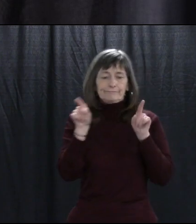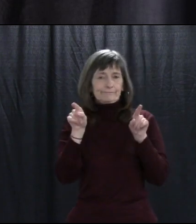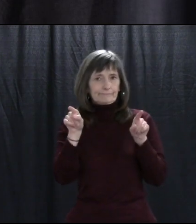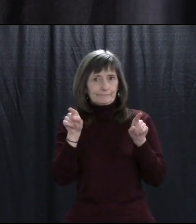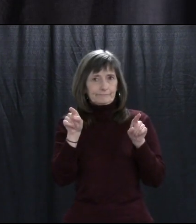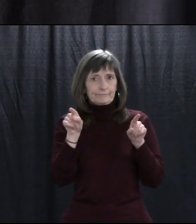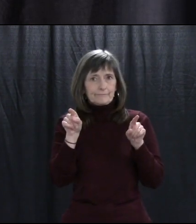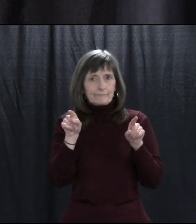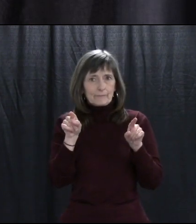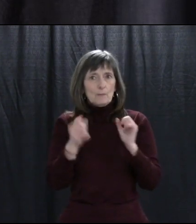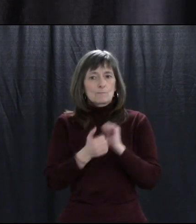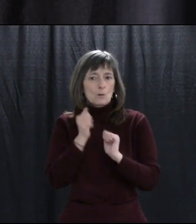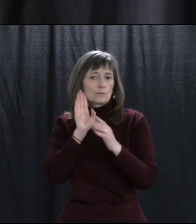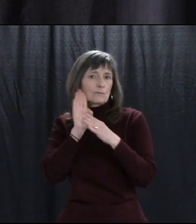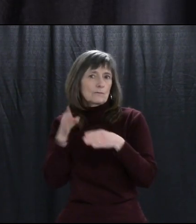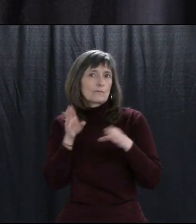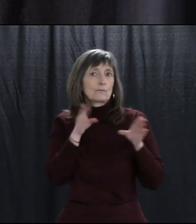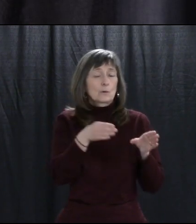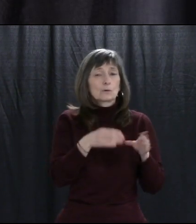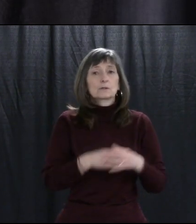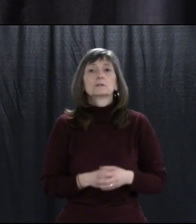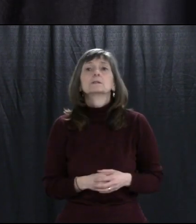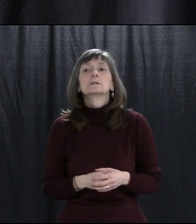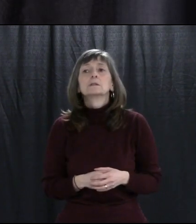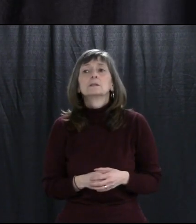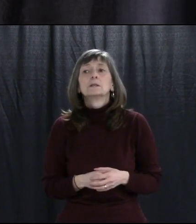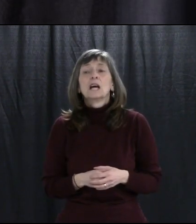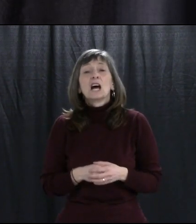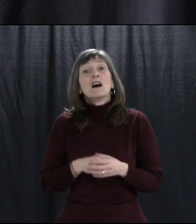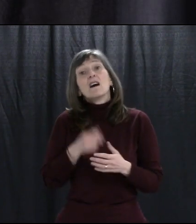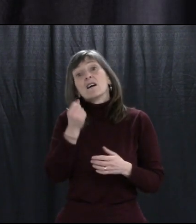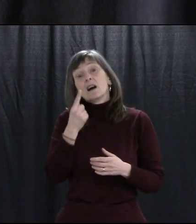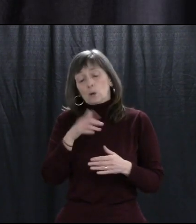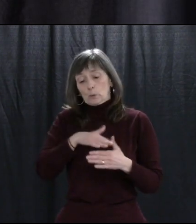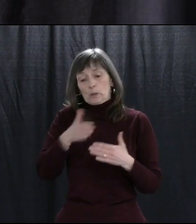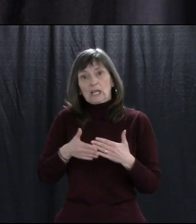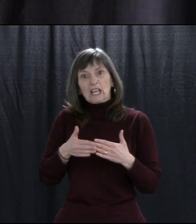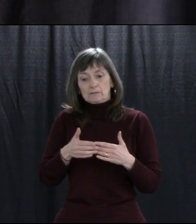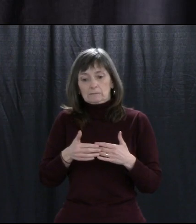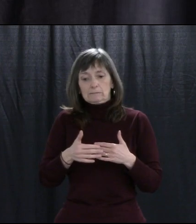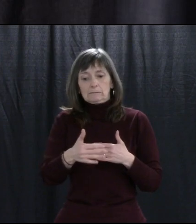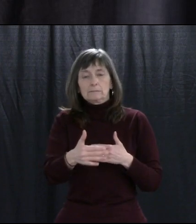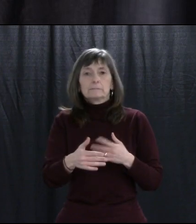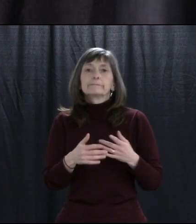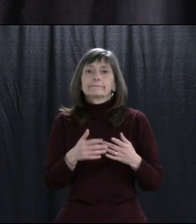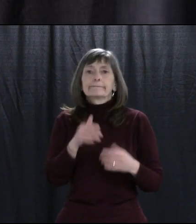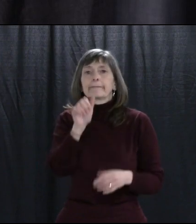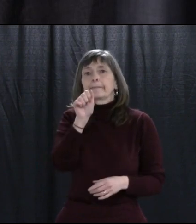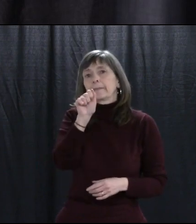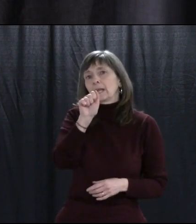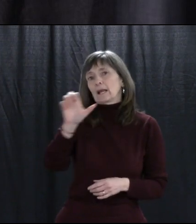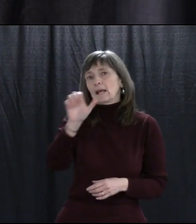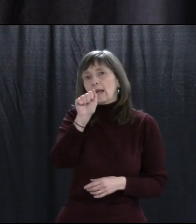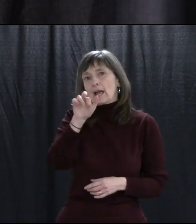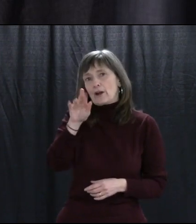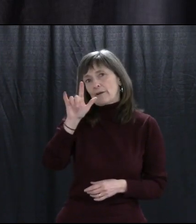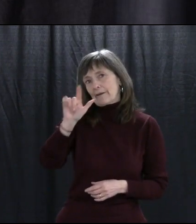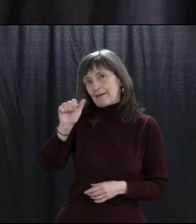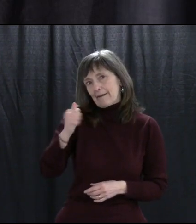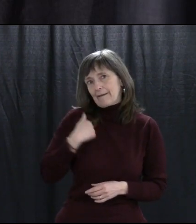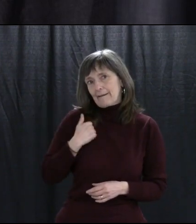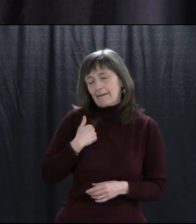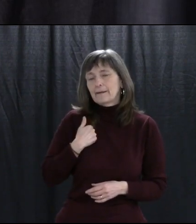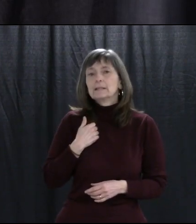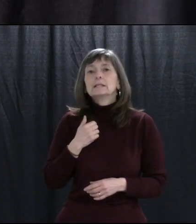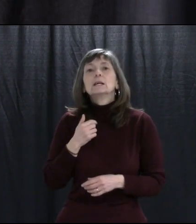The points of entry will be reduced significantly over the course of the weekend as Air Canada cuts down its flights into Gander